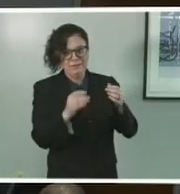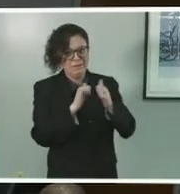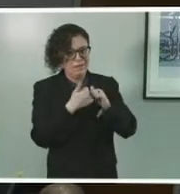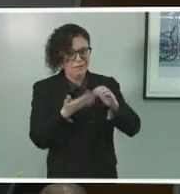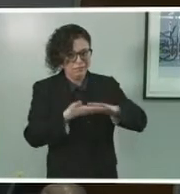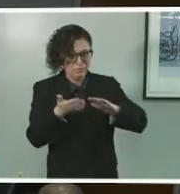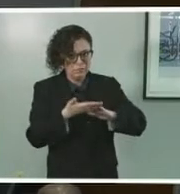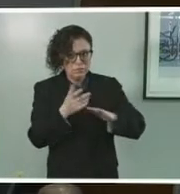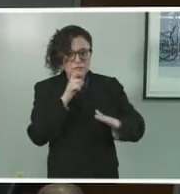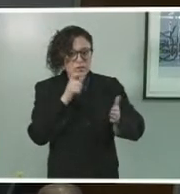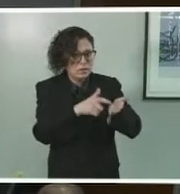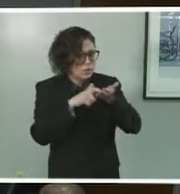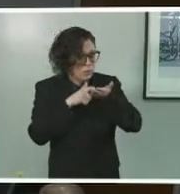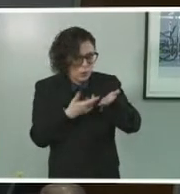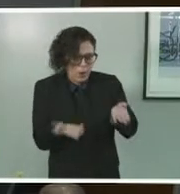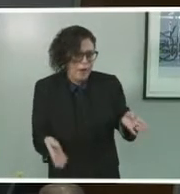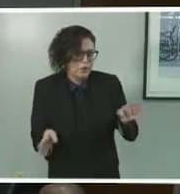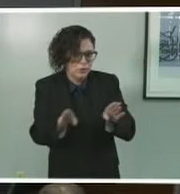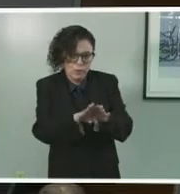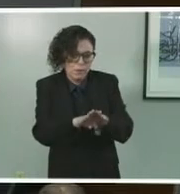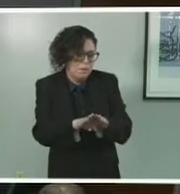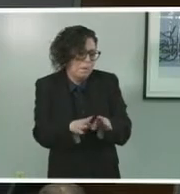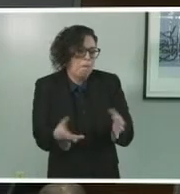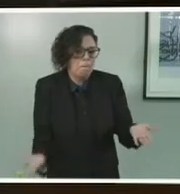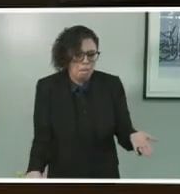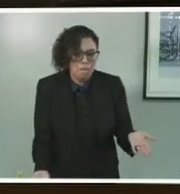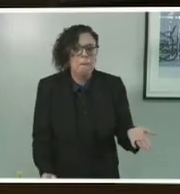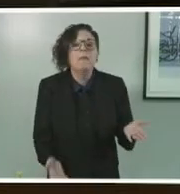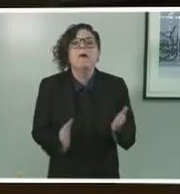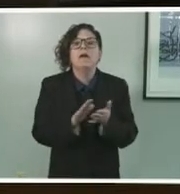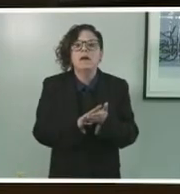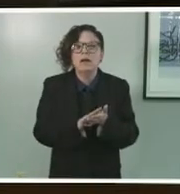not required to close. Mm-hmm. And